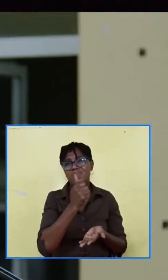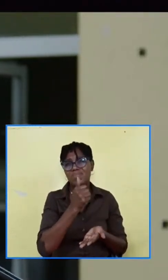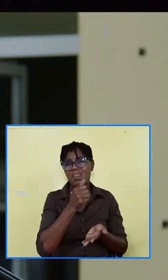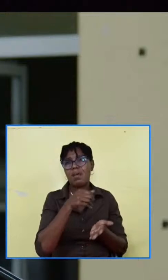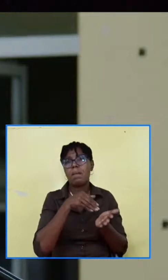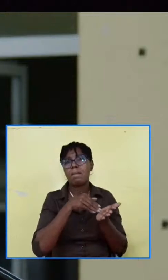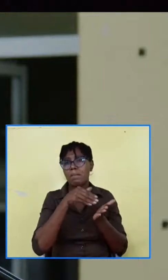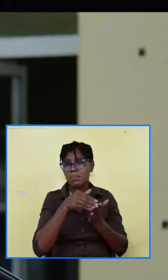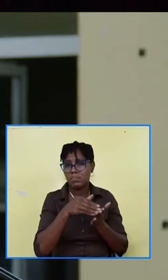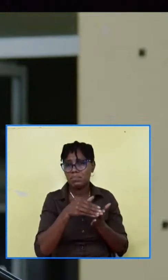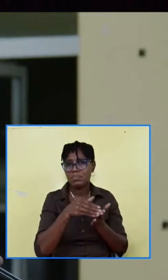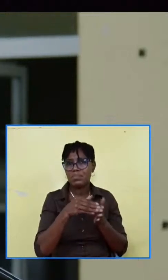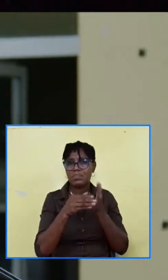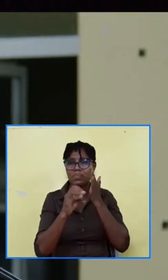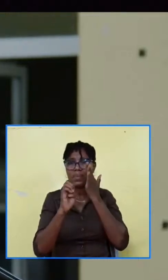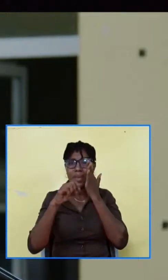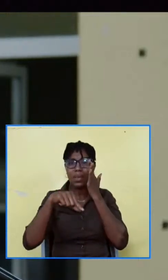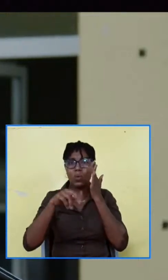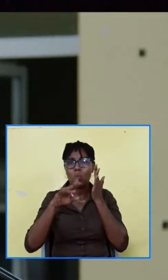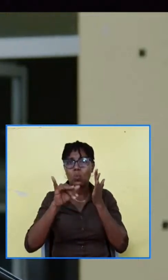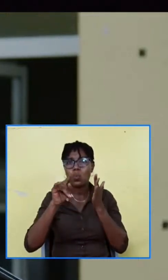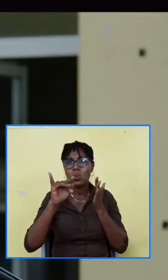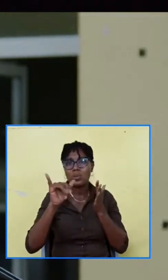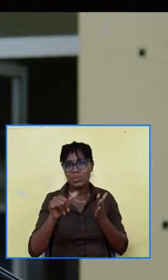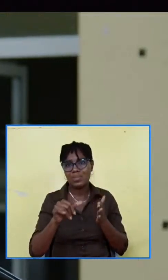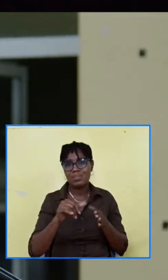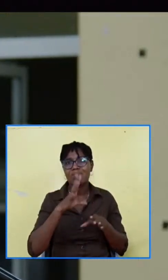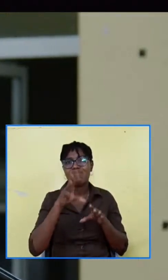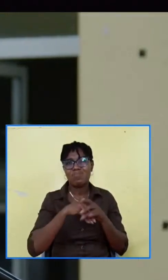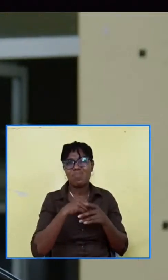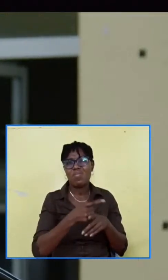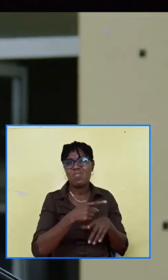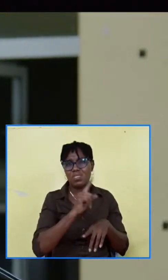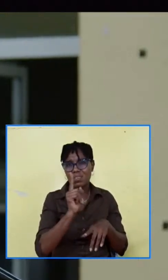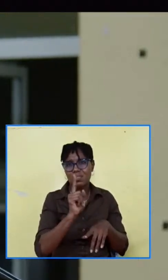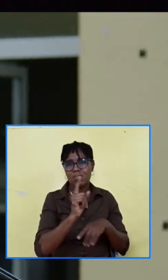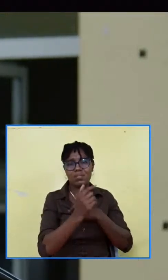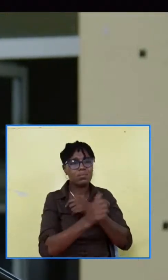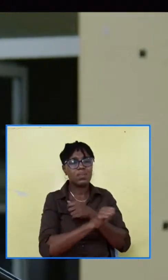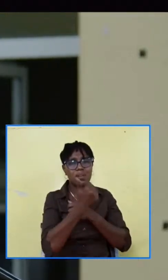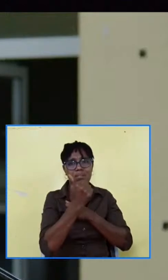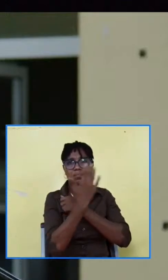country. Or bonds, I should say, sorry, also.